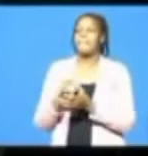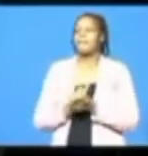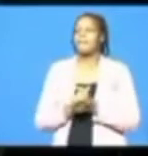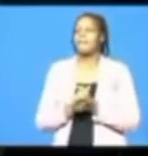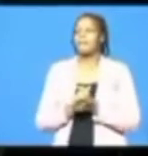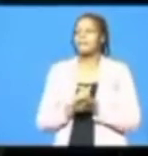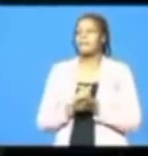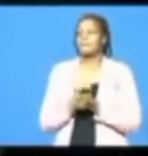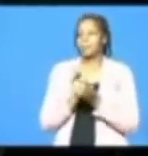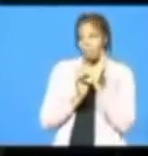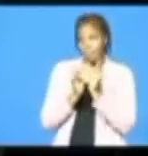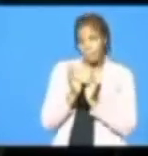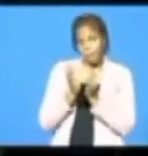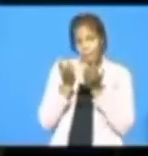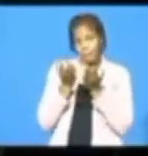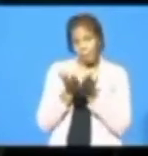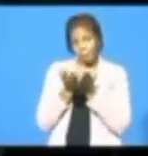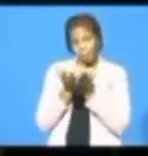And the Bible says